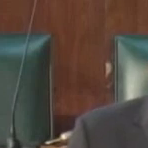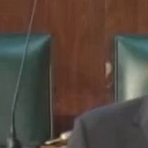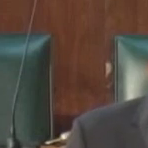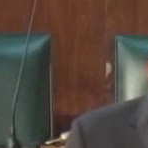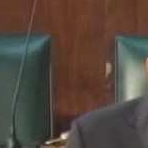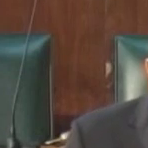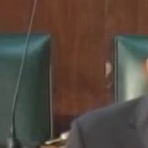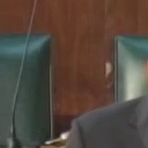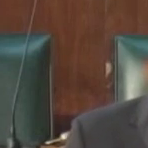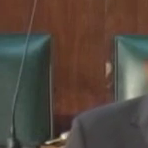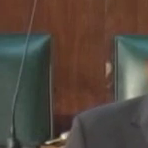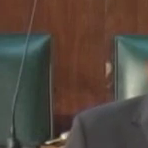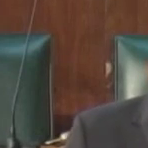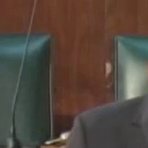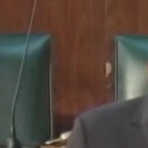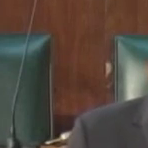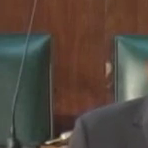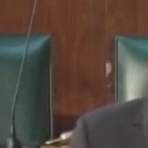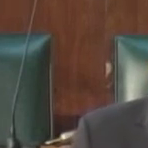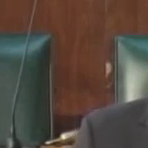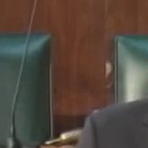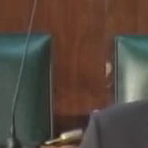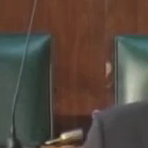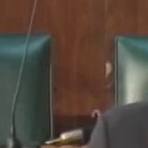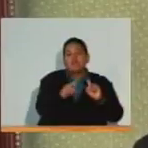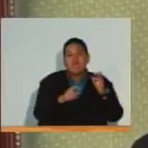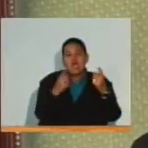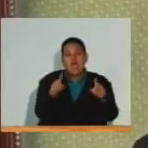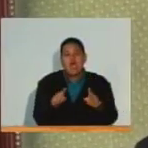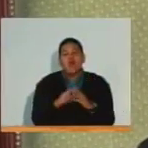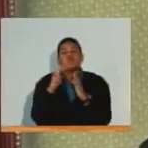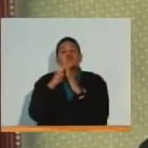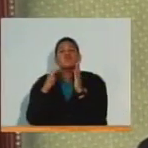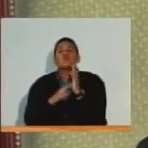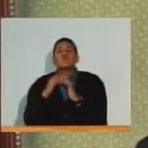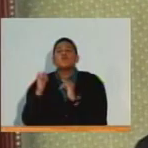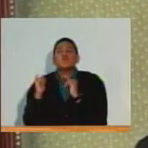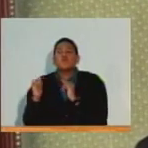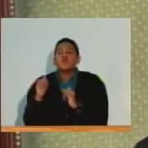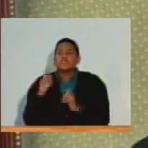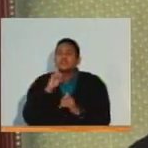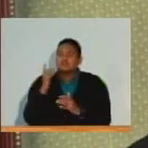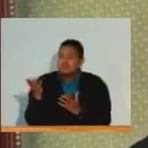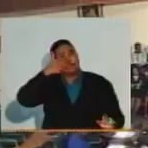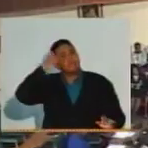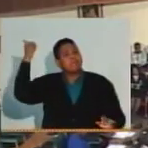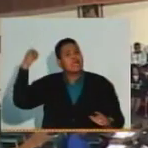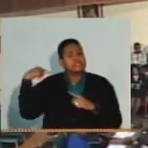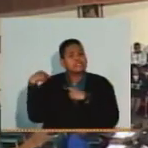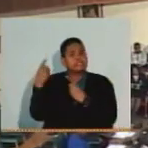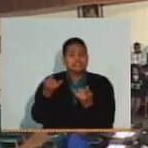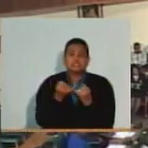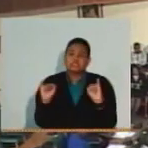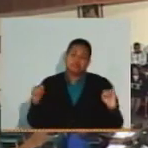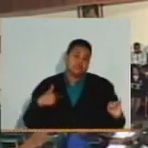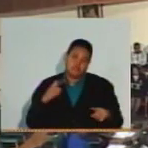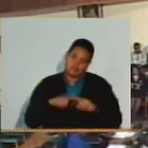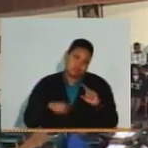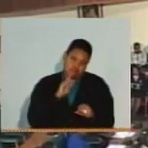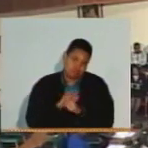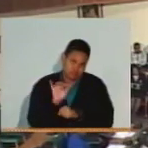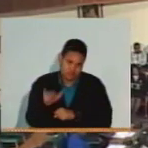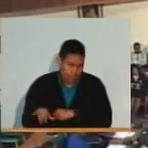Tom Tavares Finson, who was sworn in as President of the Senate, urged the newly installed members of the Upper House to engage in constructive